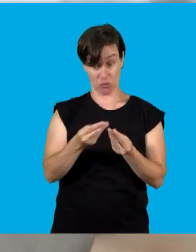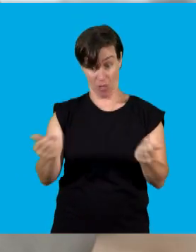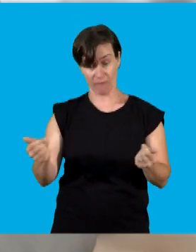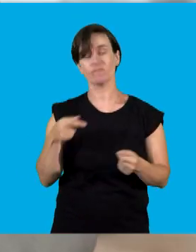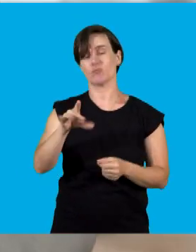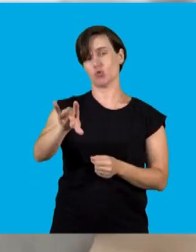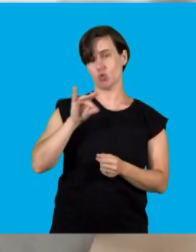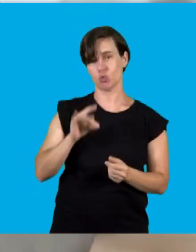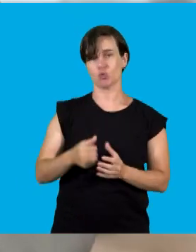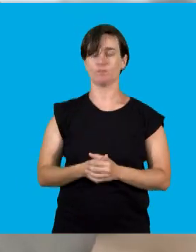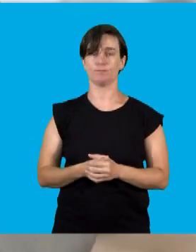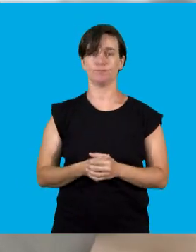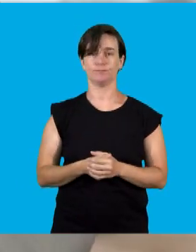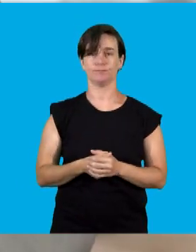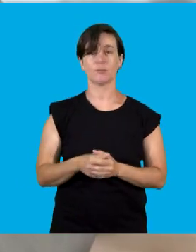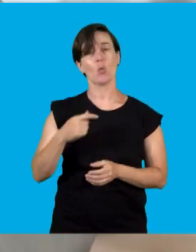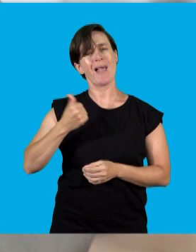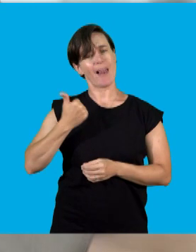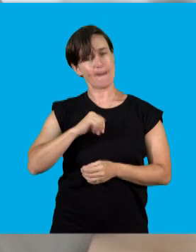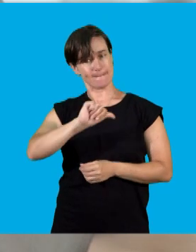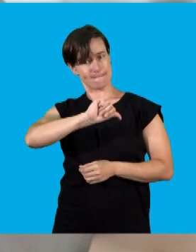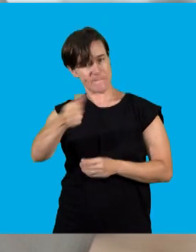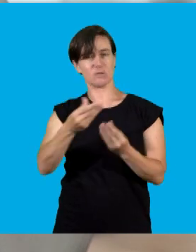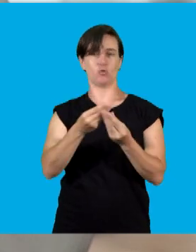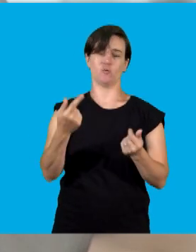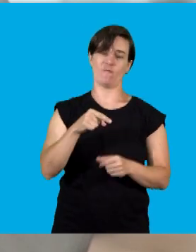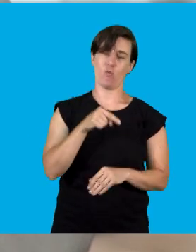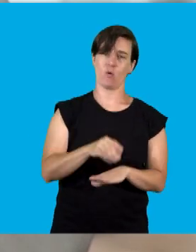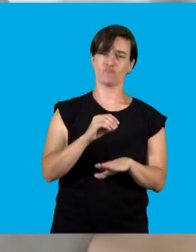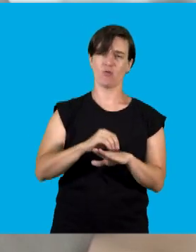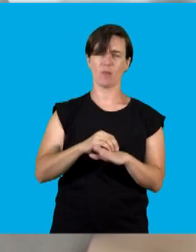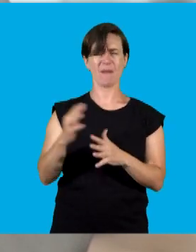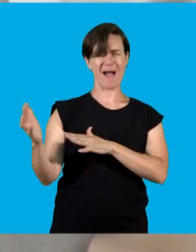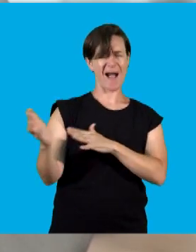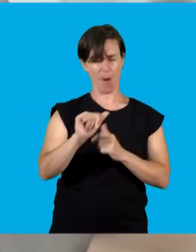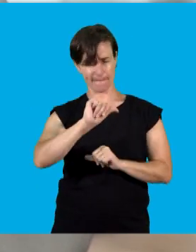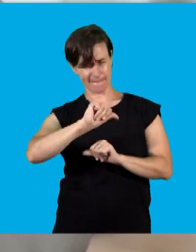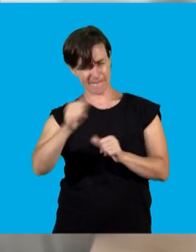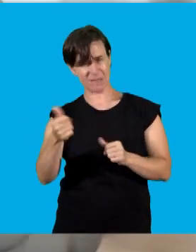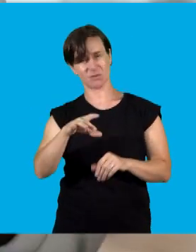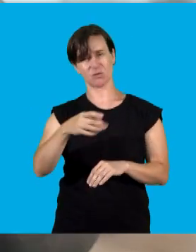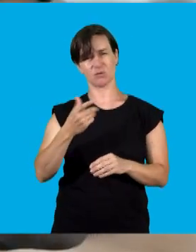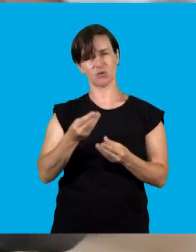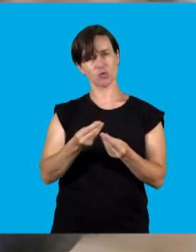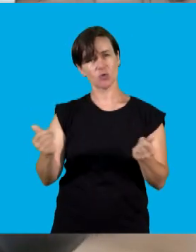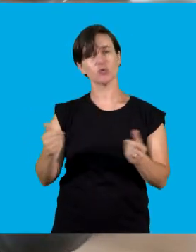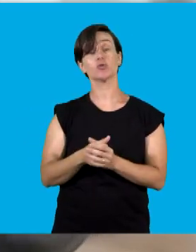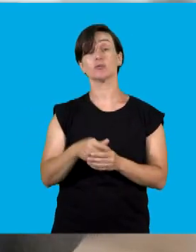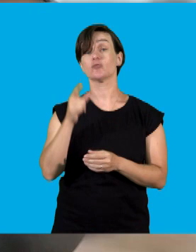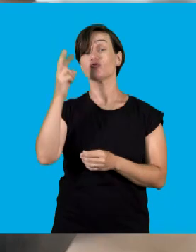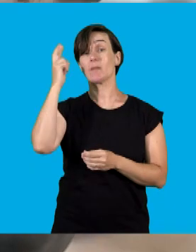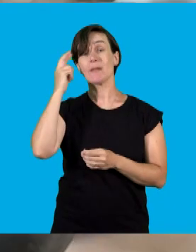of solving the problem, you want to come up with the best solution. So how do we come up with the best solution? We had